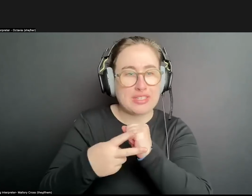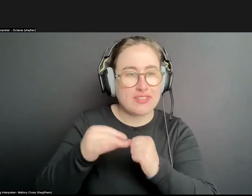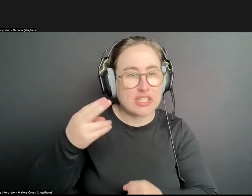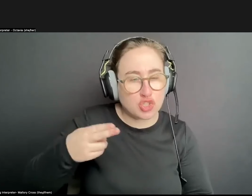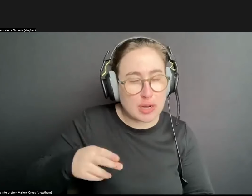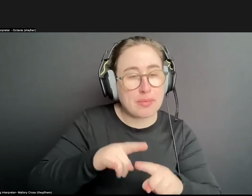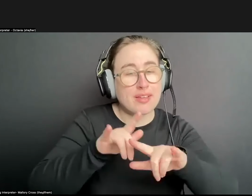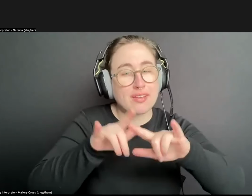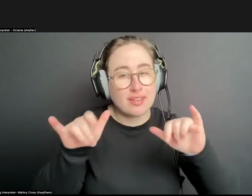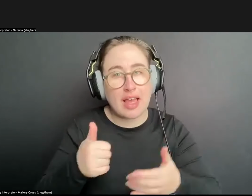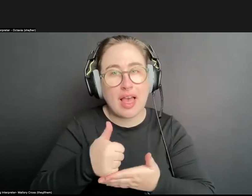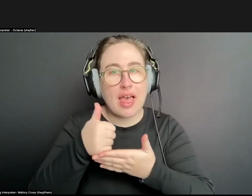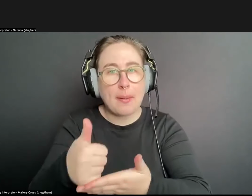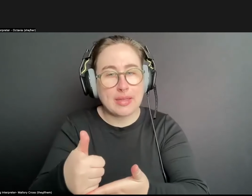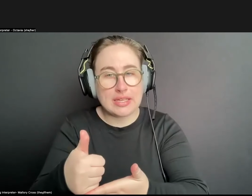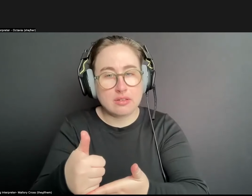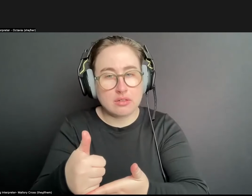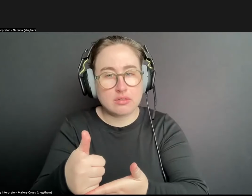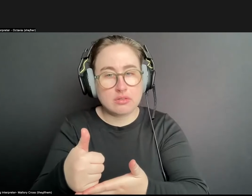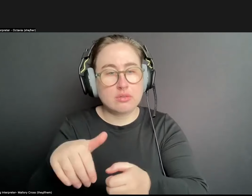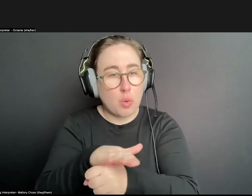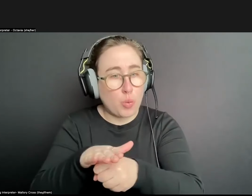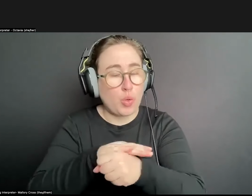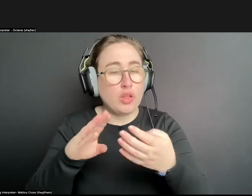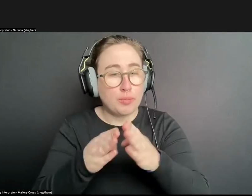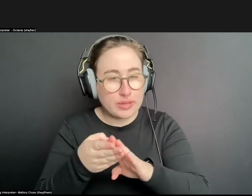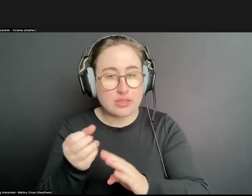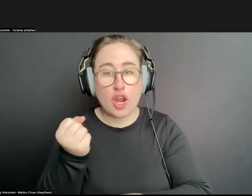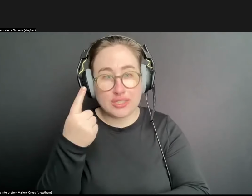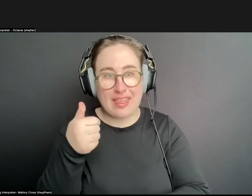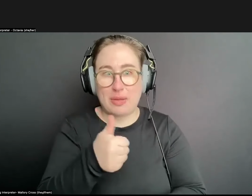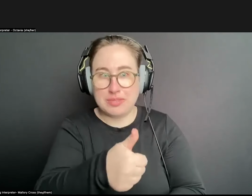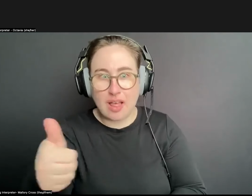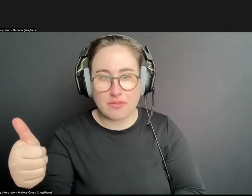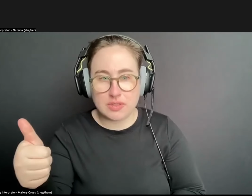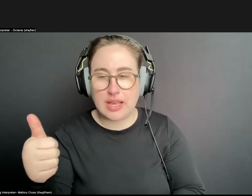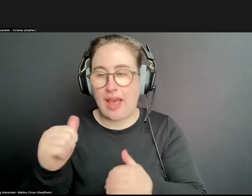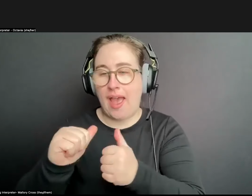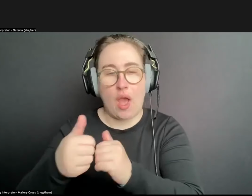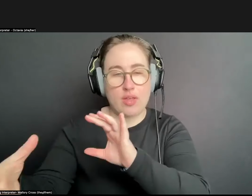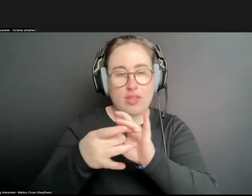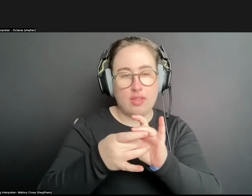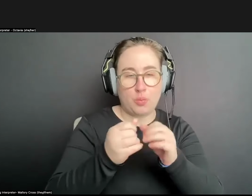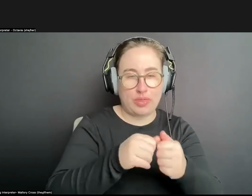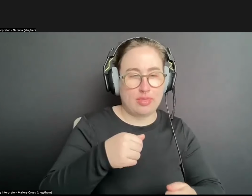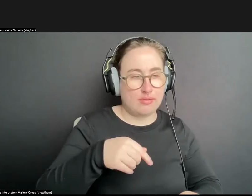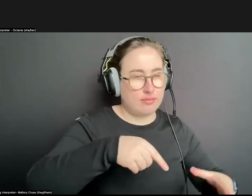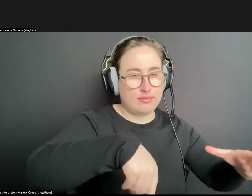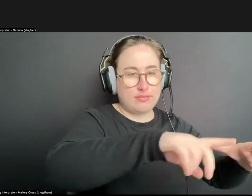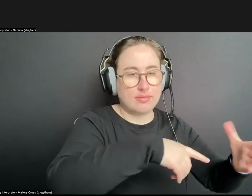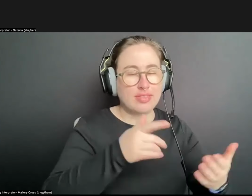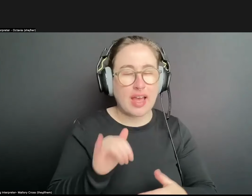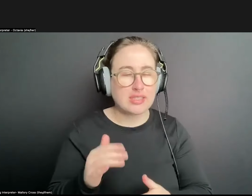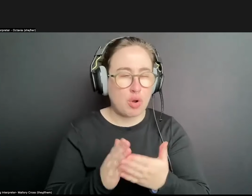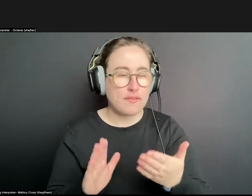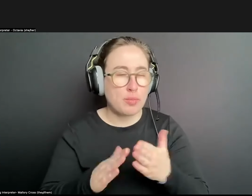but then also helping local communities understand themselves with each other. It really is sort of the heart of the sort of community media practice that we